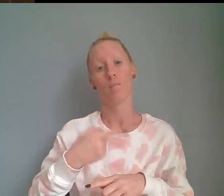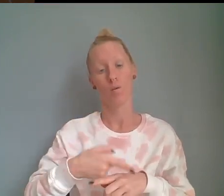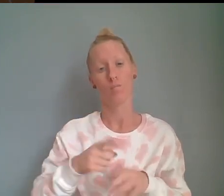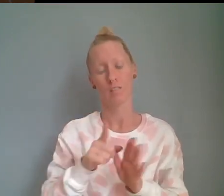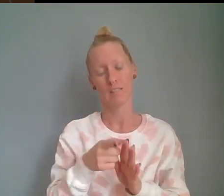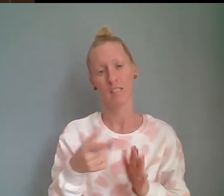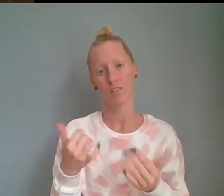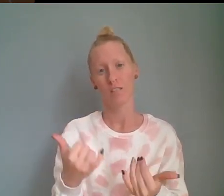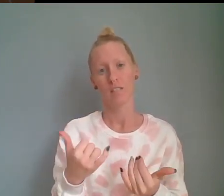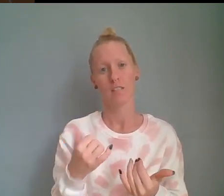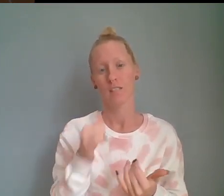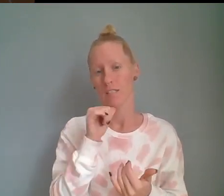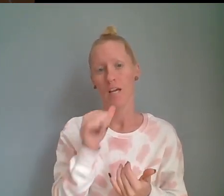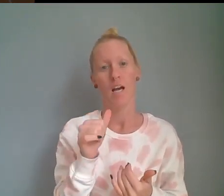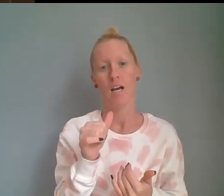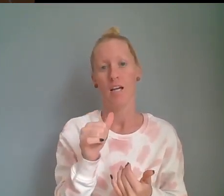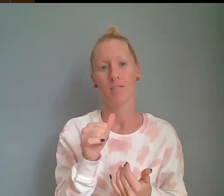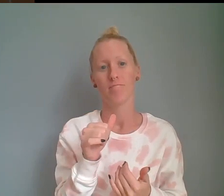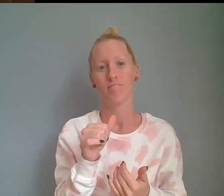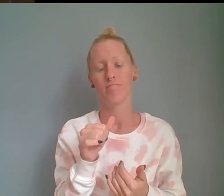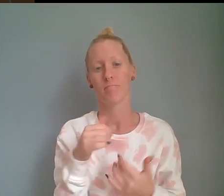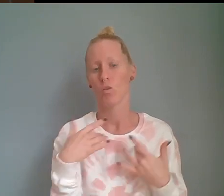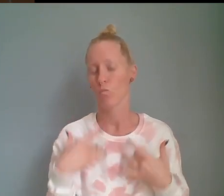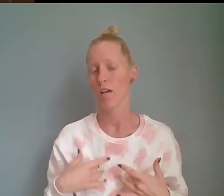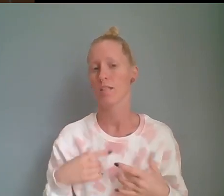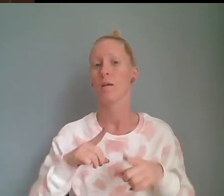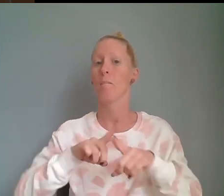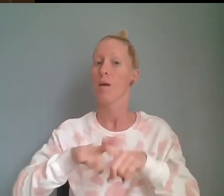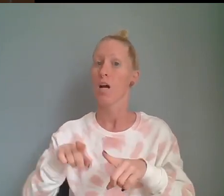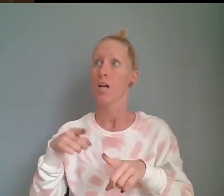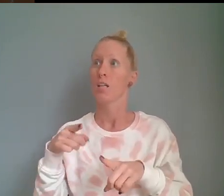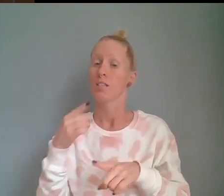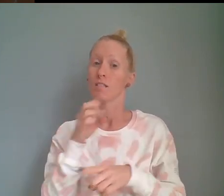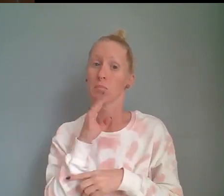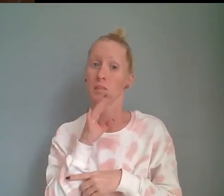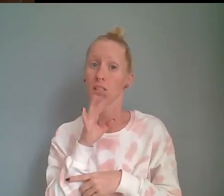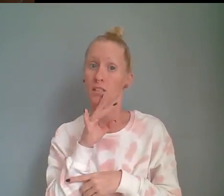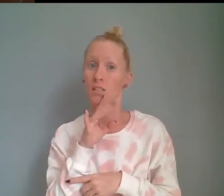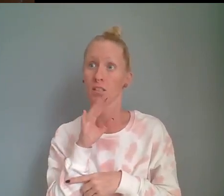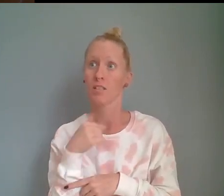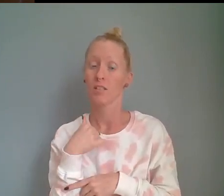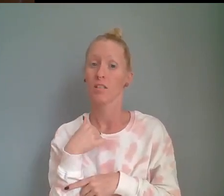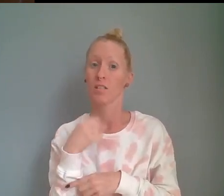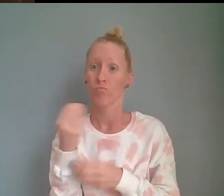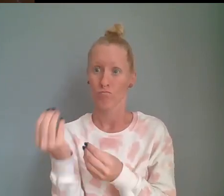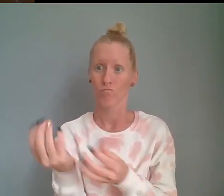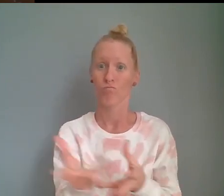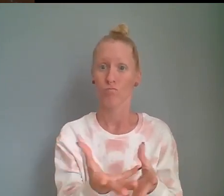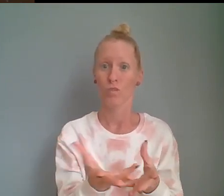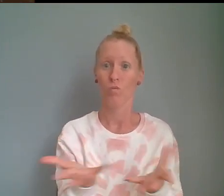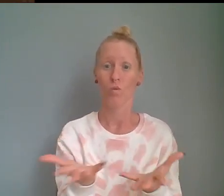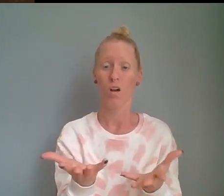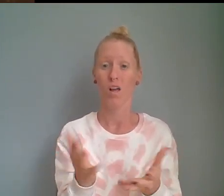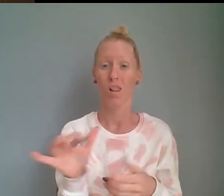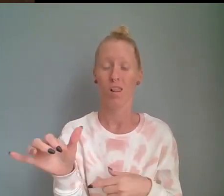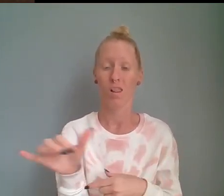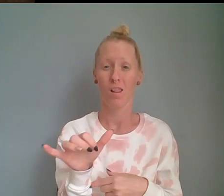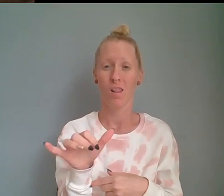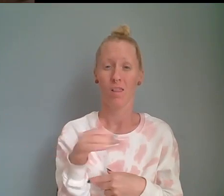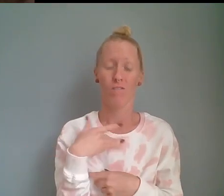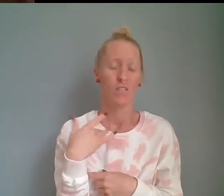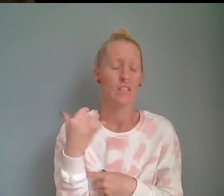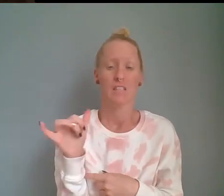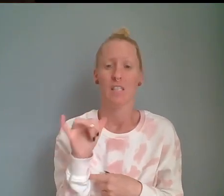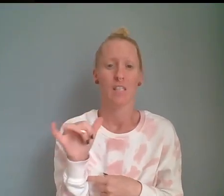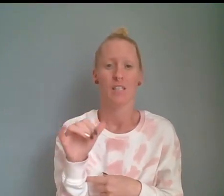episode, but she can speak very articulately about what it's like to be in the midst of an episode and some of the significant symptoms that she